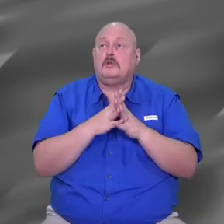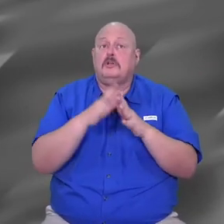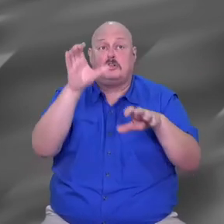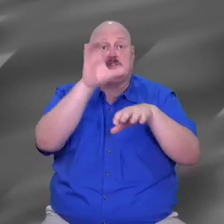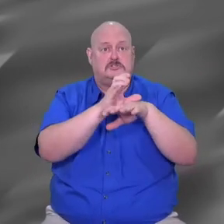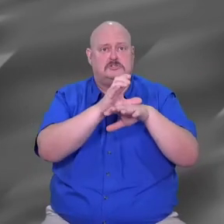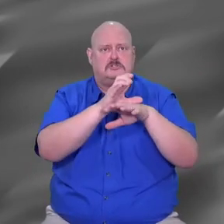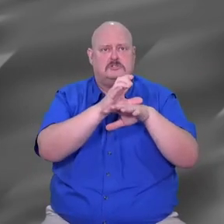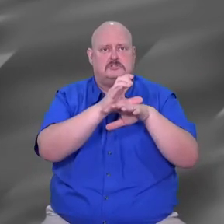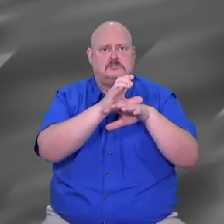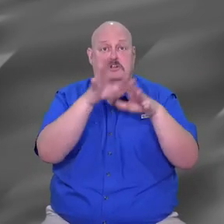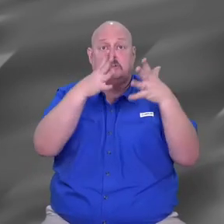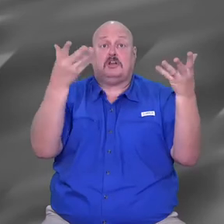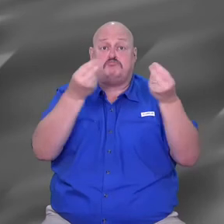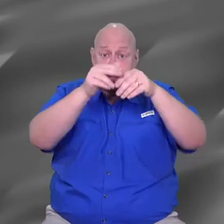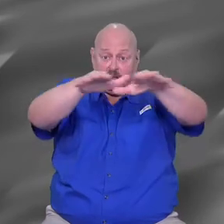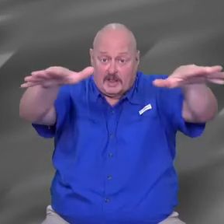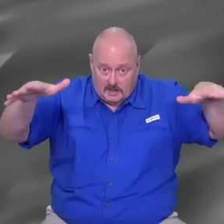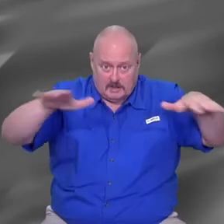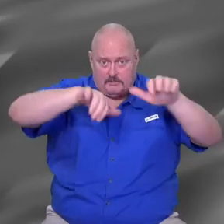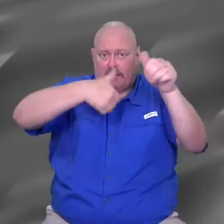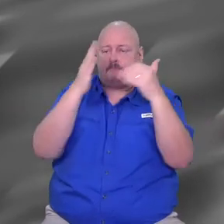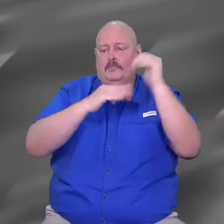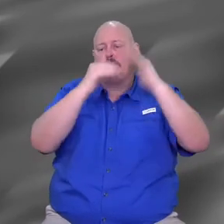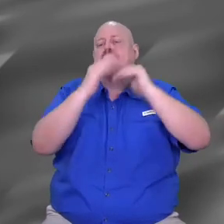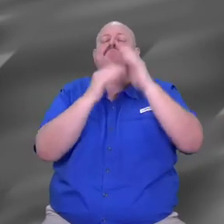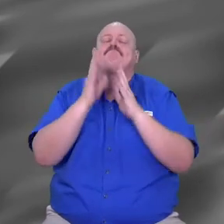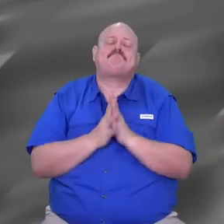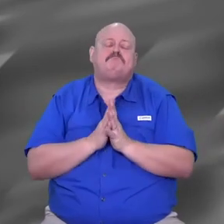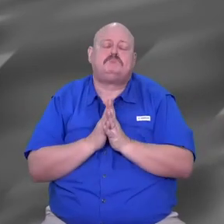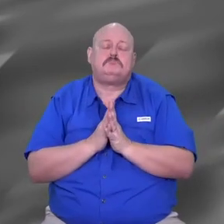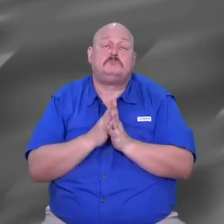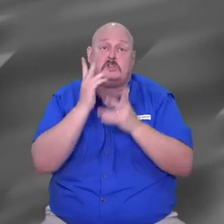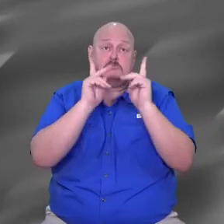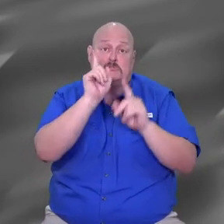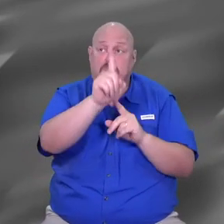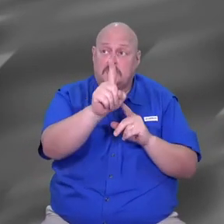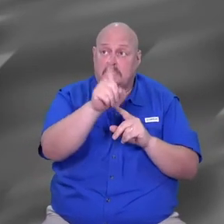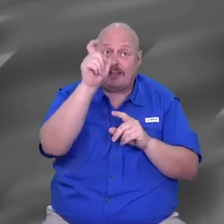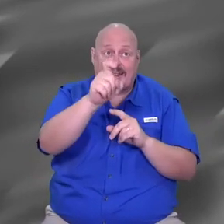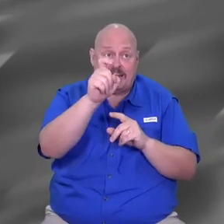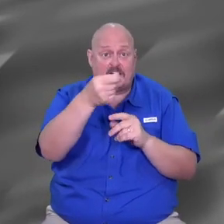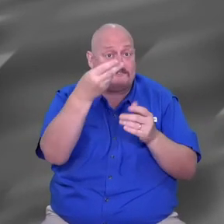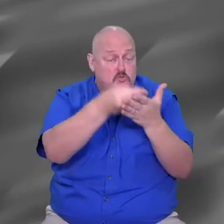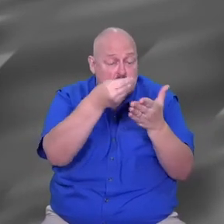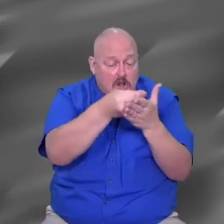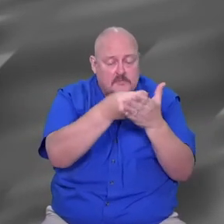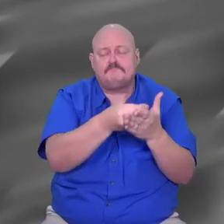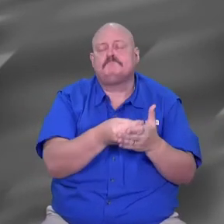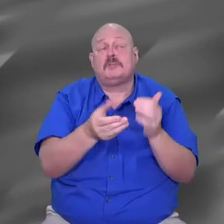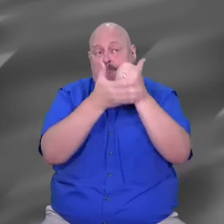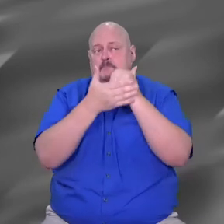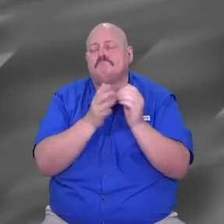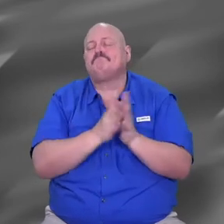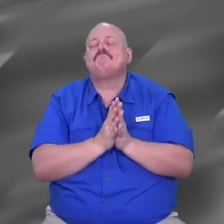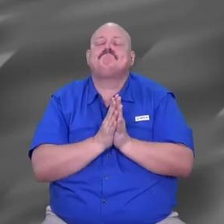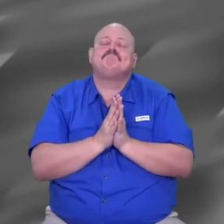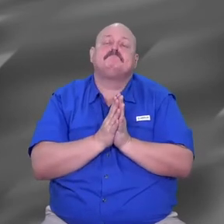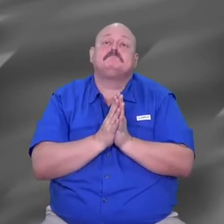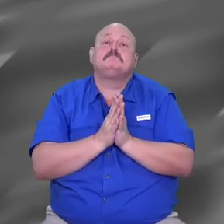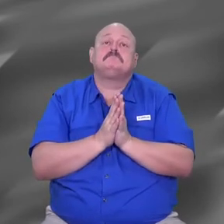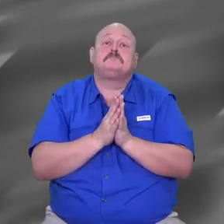lot of acreage behind the building. And somebody would come and say, hey, I need a few bucks for this or that. Can you help me out? He